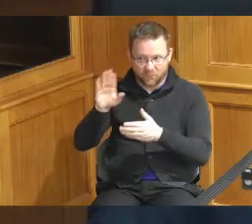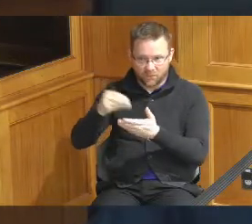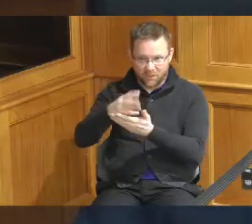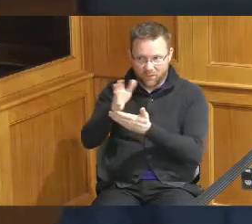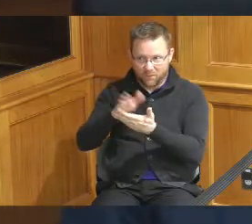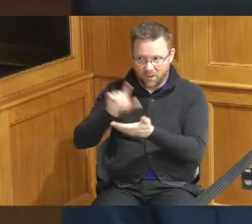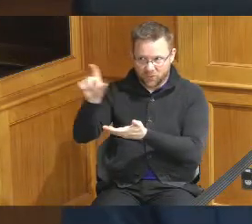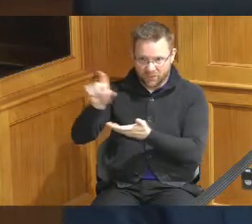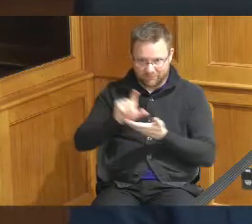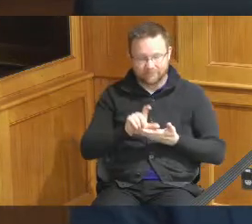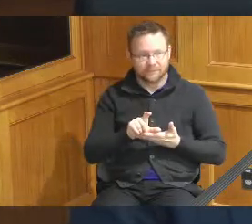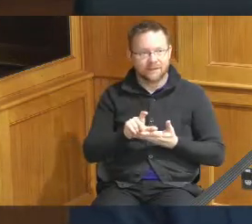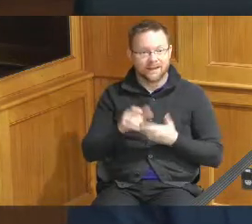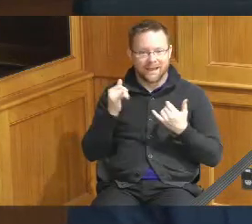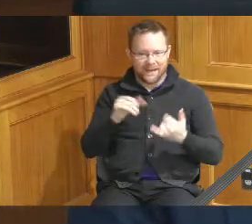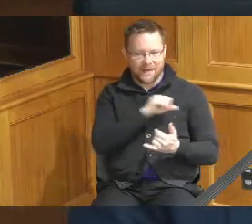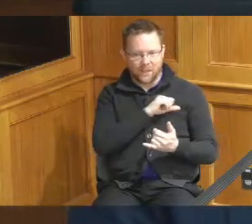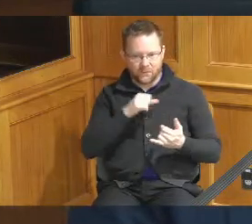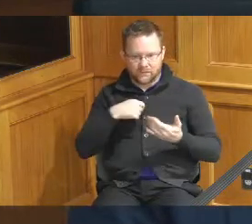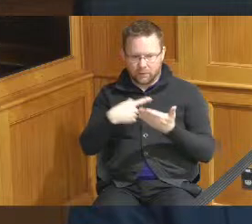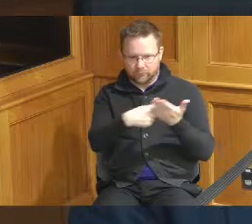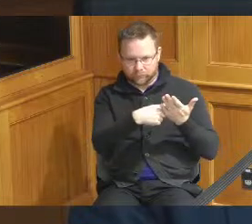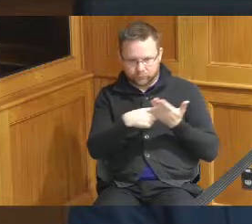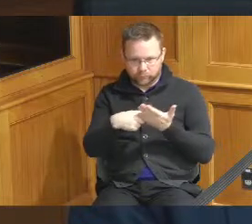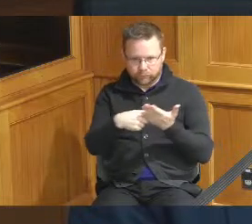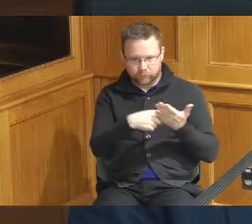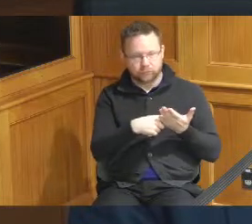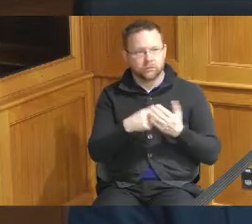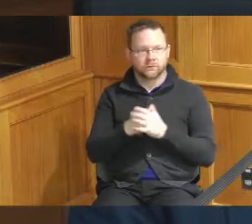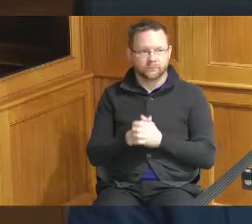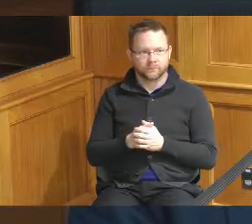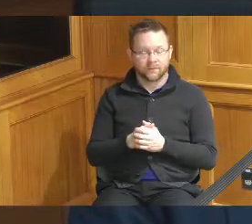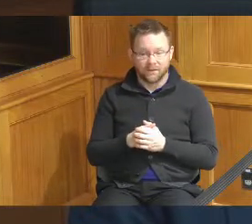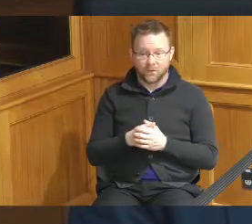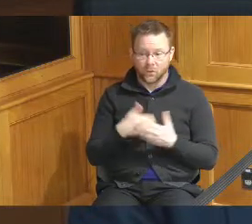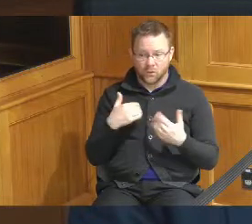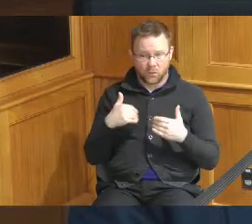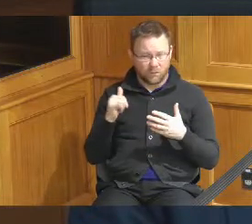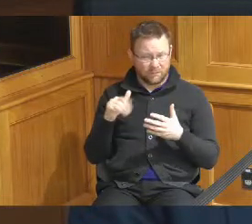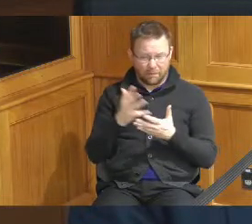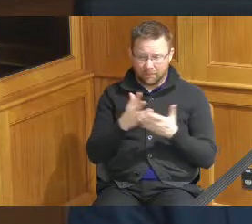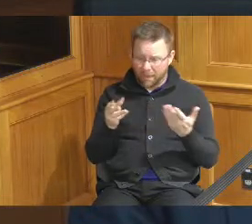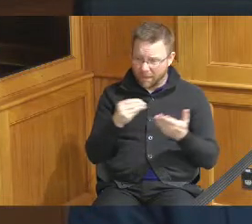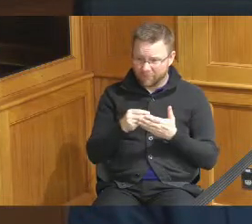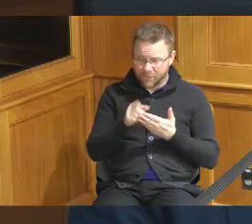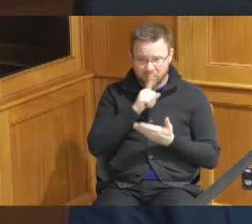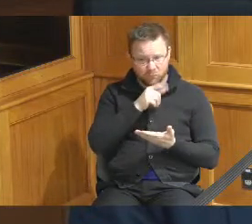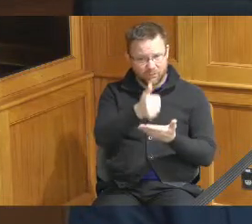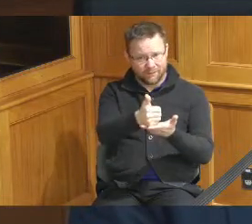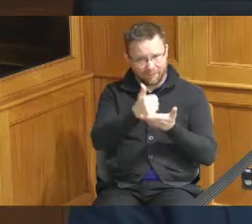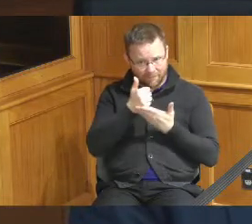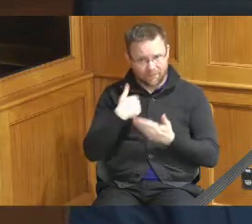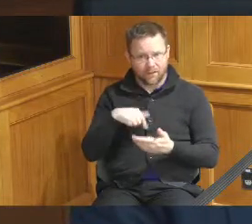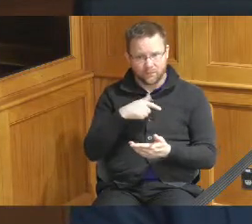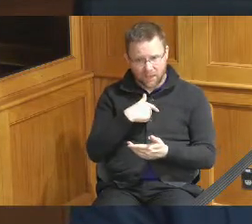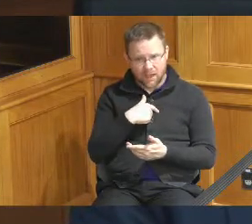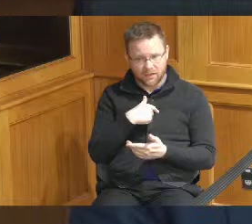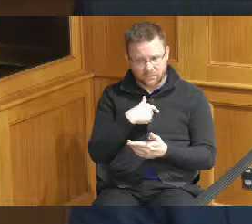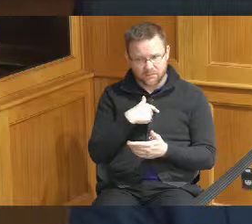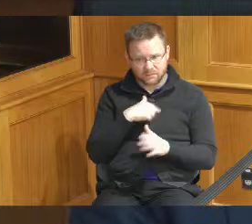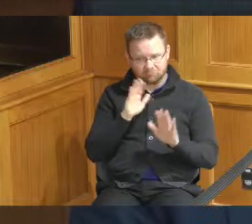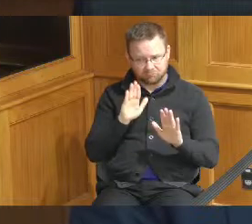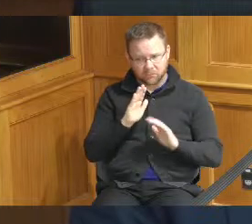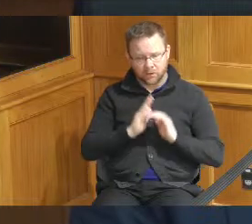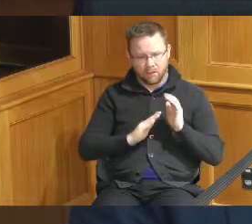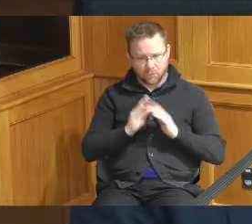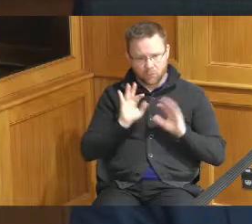forward now over on the Senate side, and the TMUD grant. I mean, these are huge amounts helping us get to a place where we can close